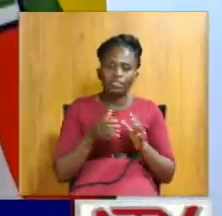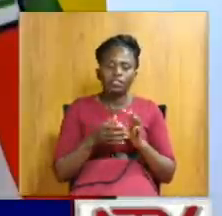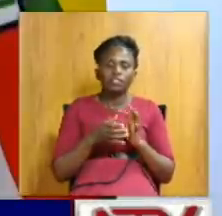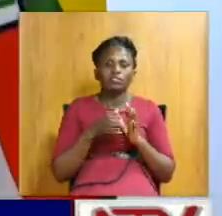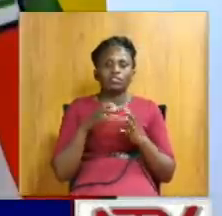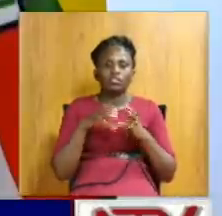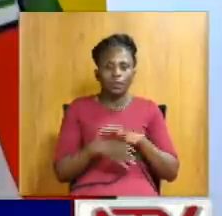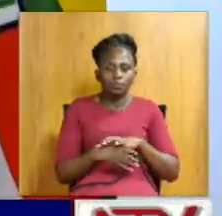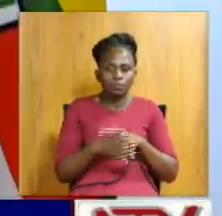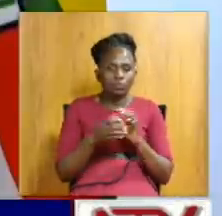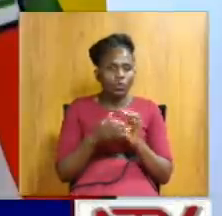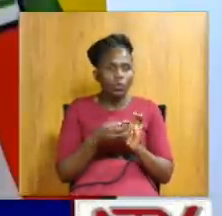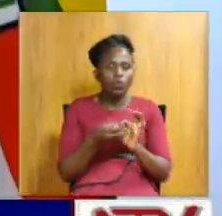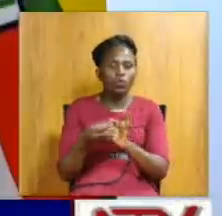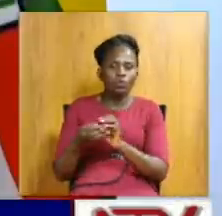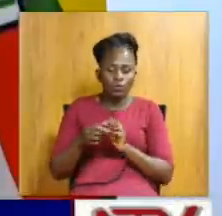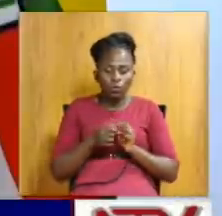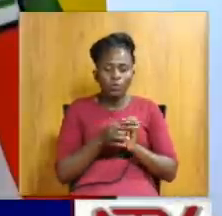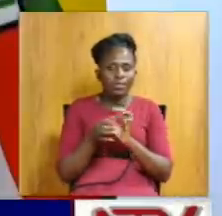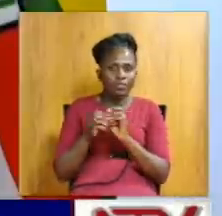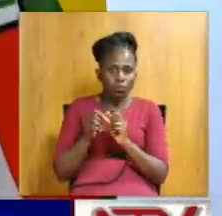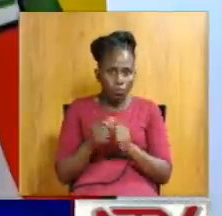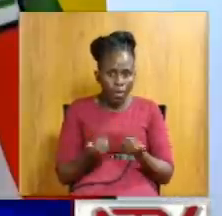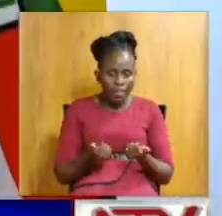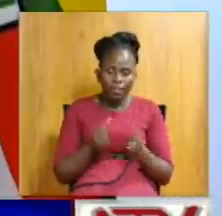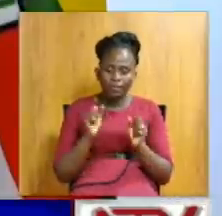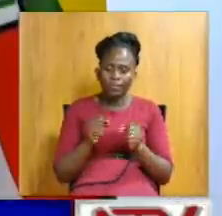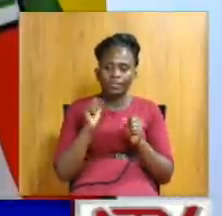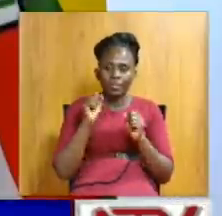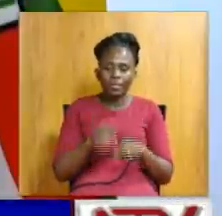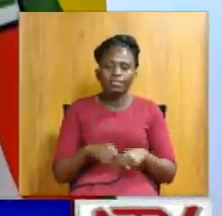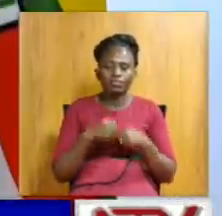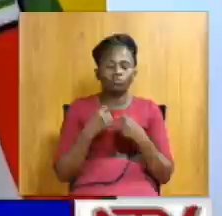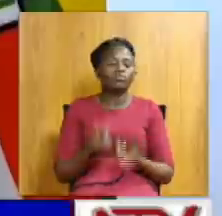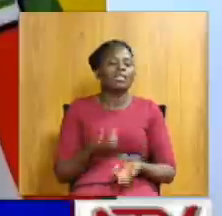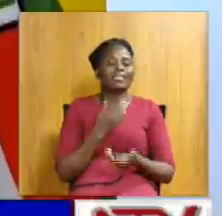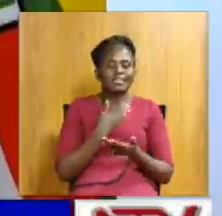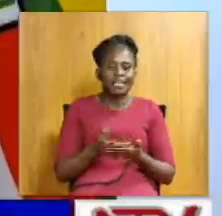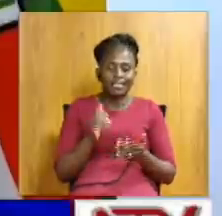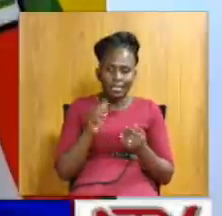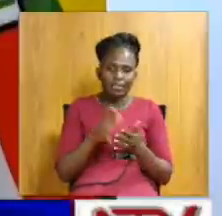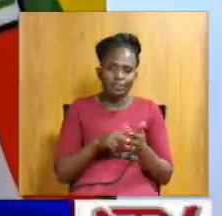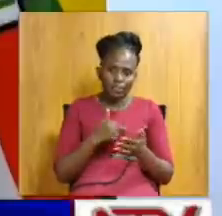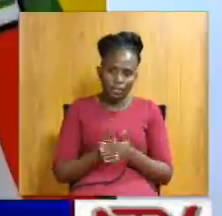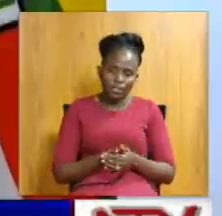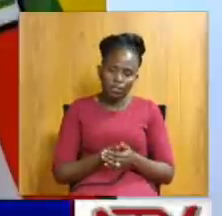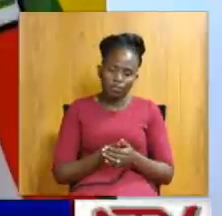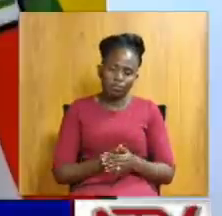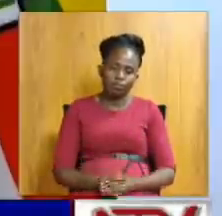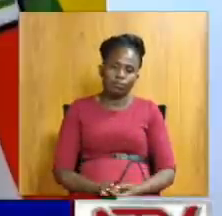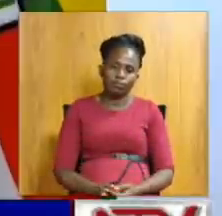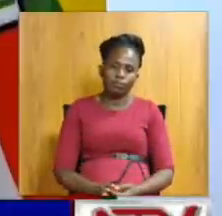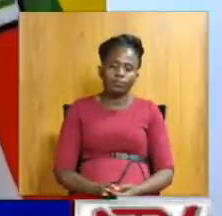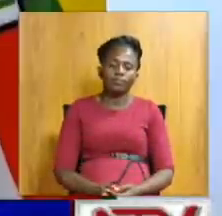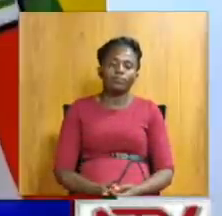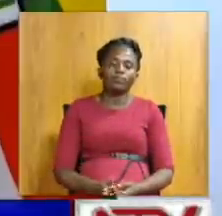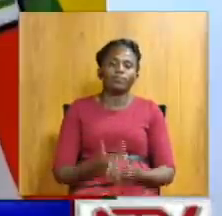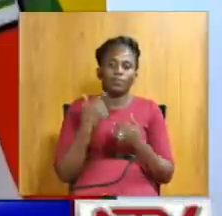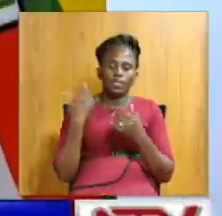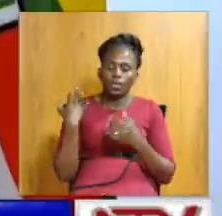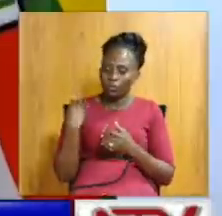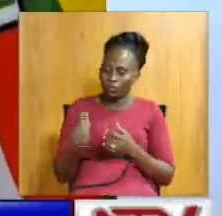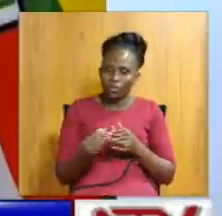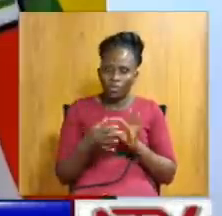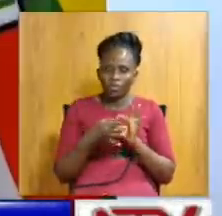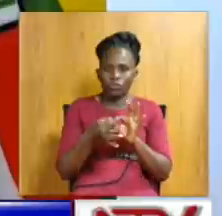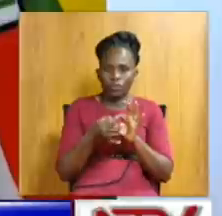is no security or defense problem they cannot solve. The recent coordination